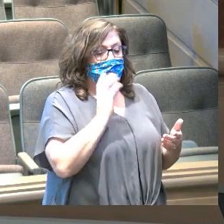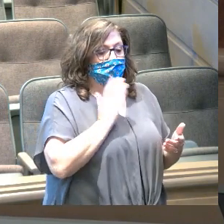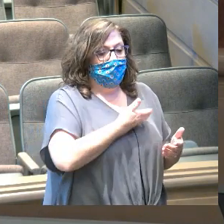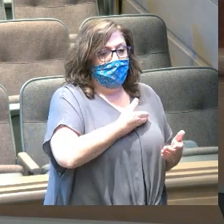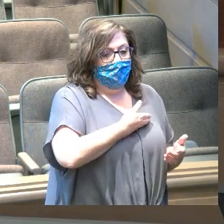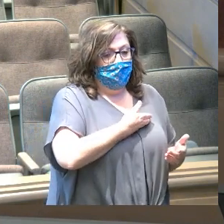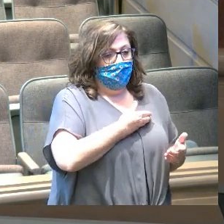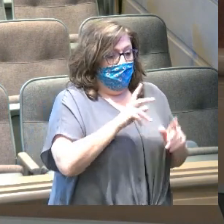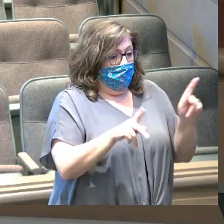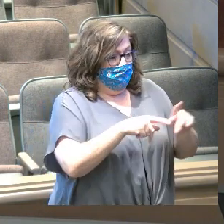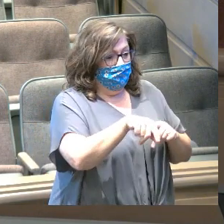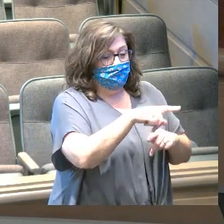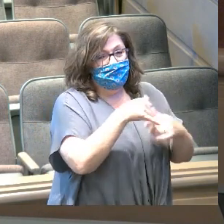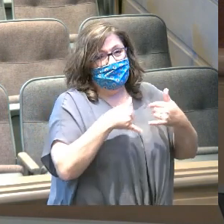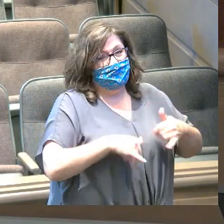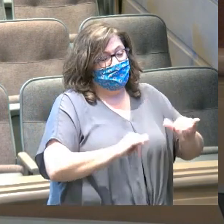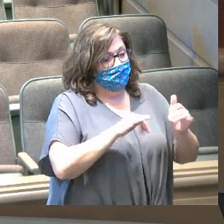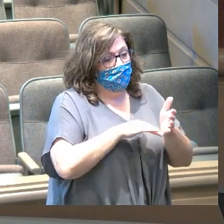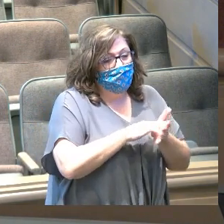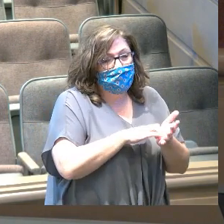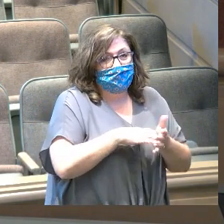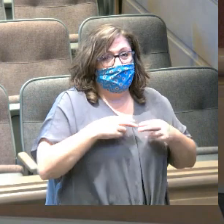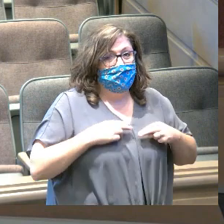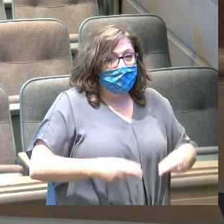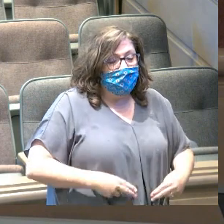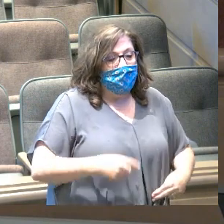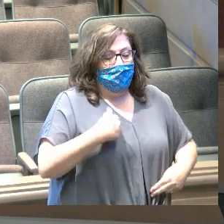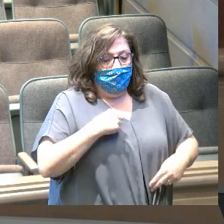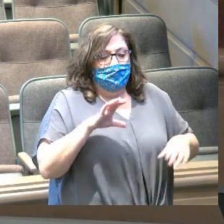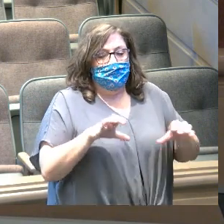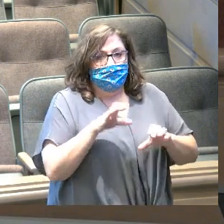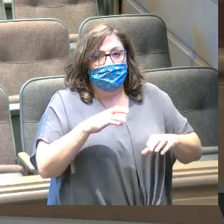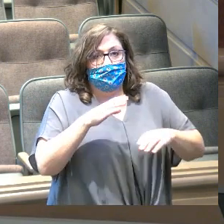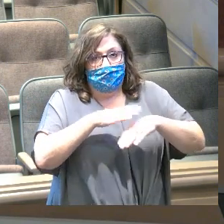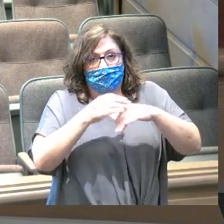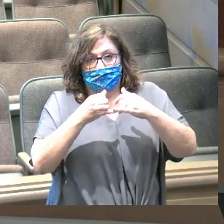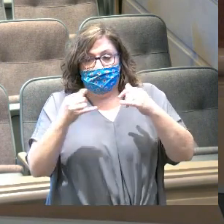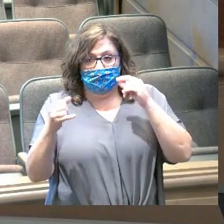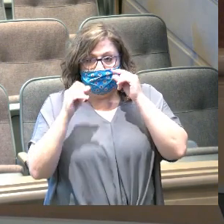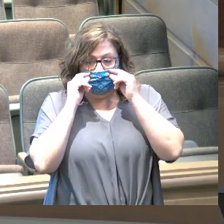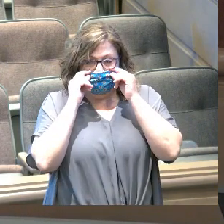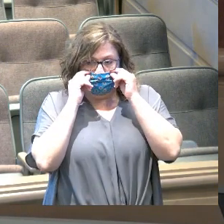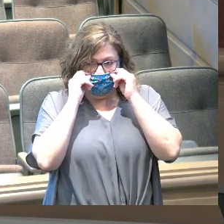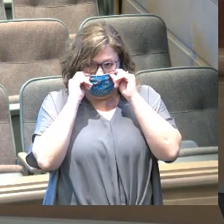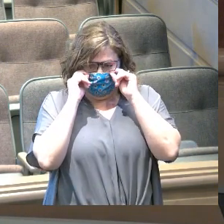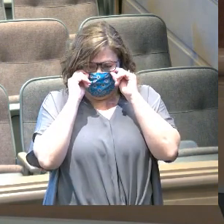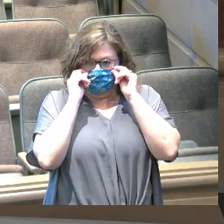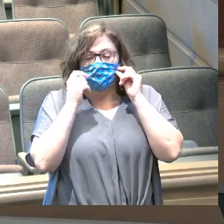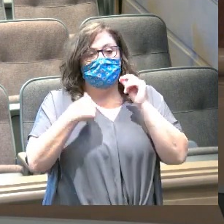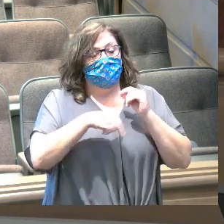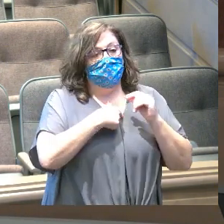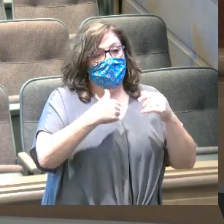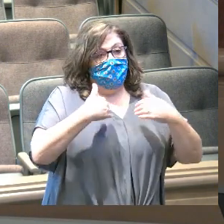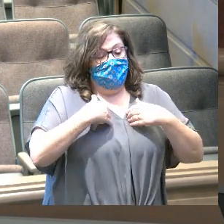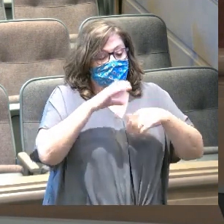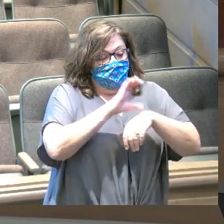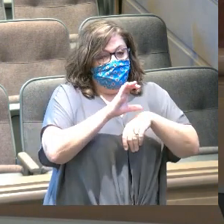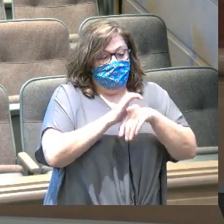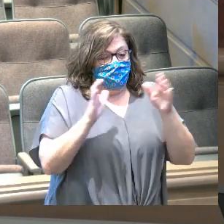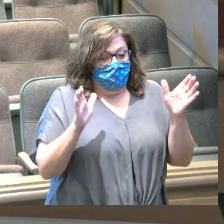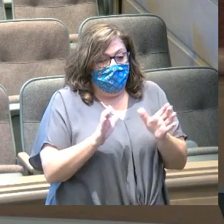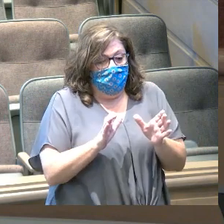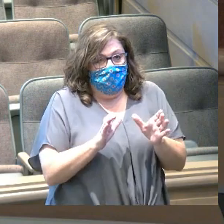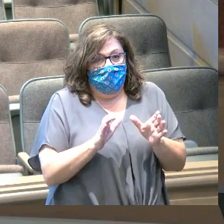too vulnerable. We're going to service them through online. We have a church where it's too small for us